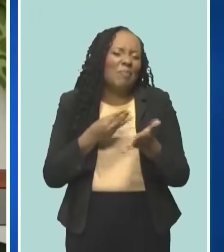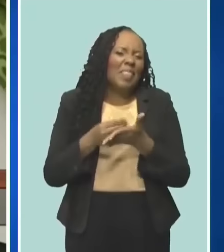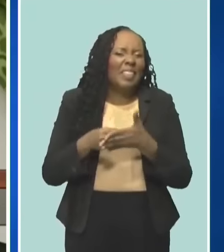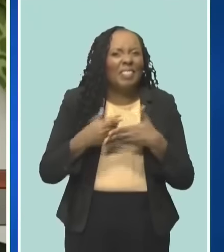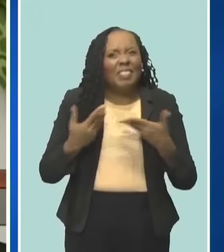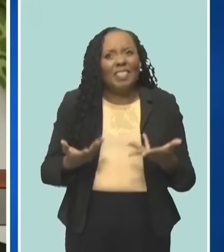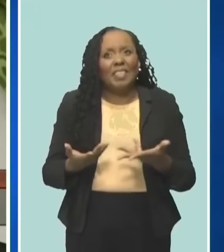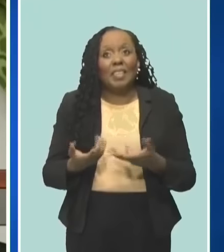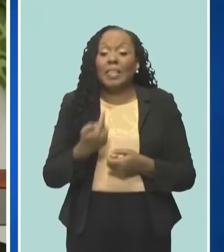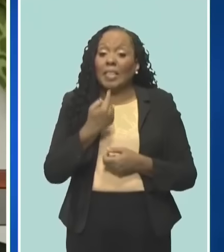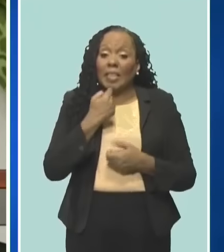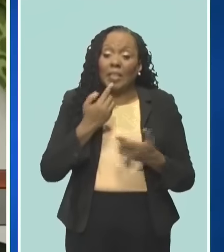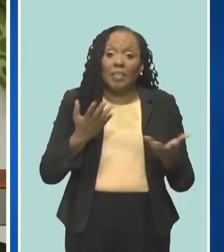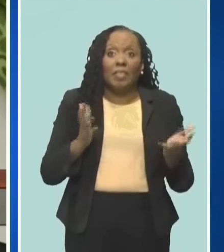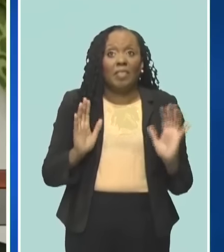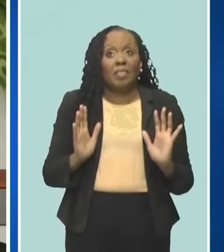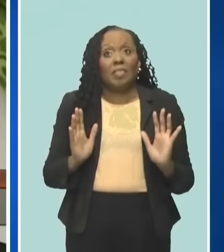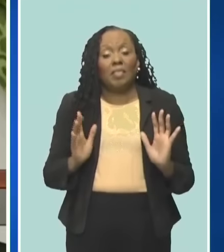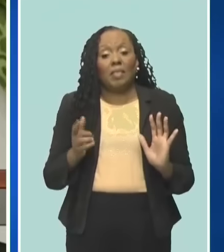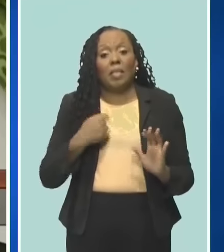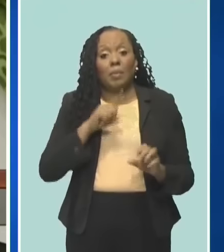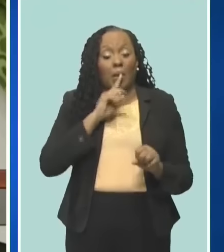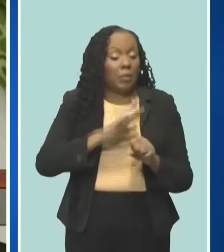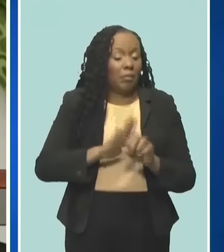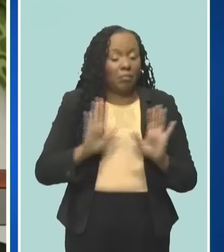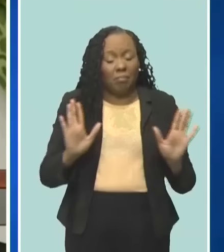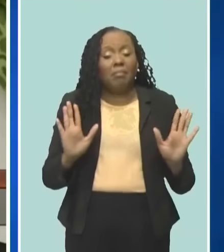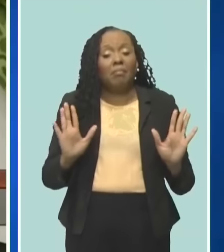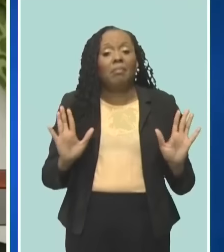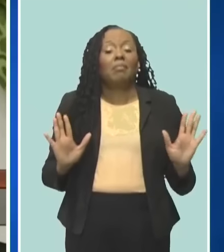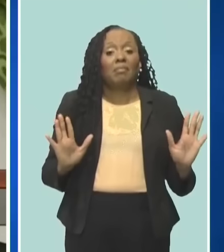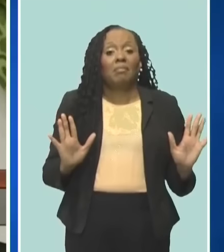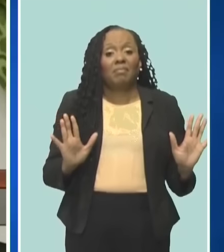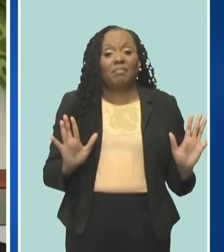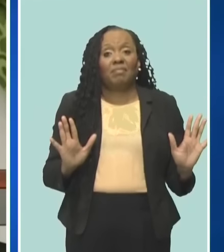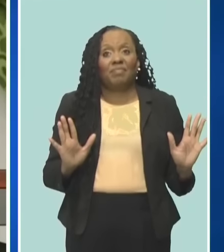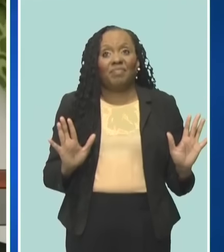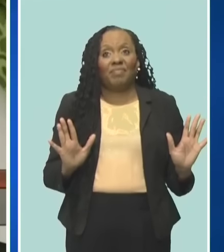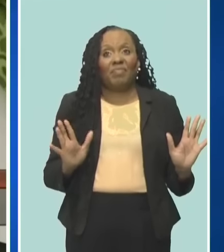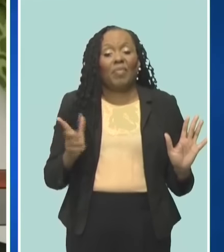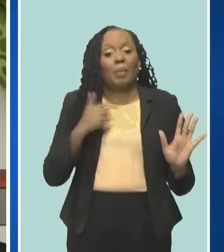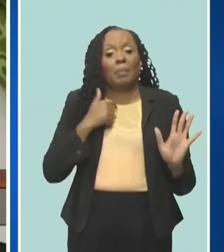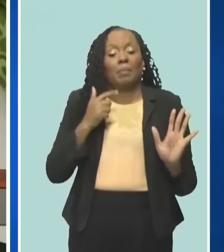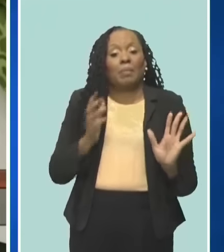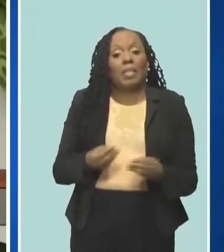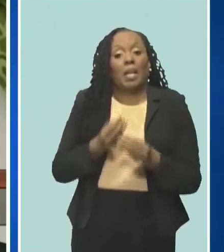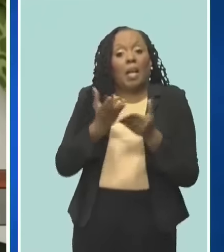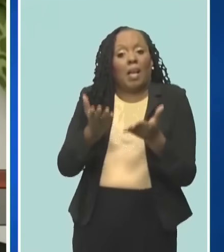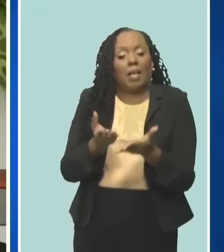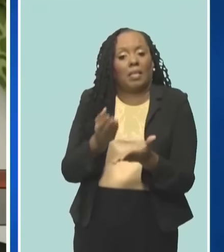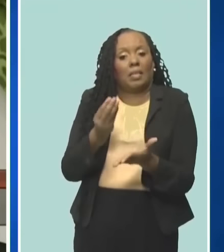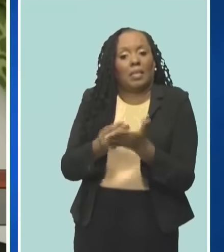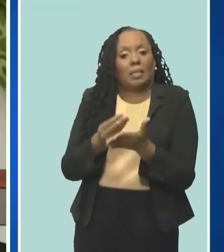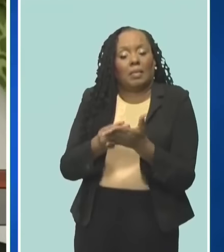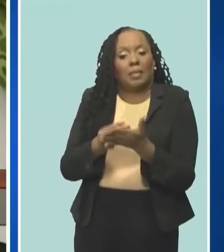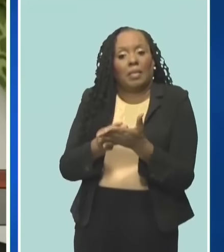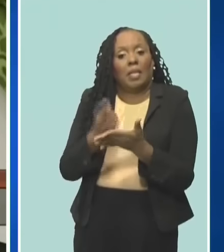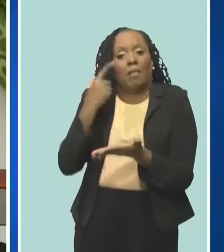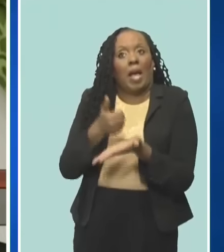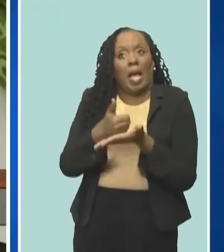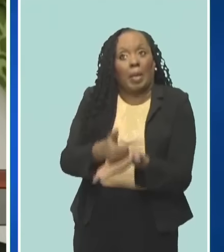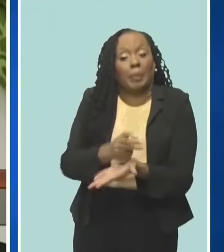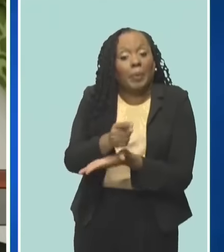I'm very serious. I keep to my word, all right? Because by me putting a few dollars to help you,